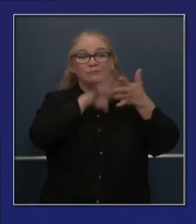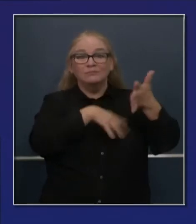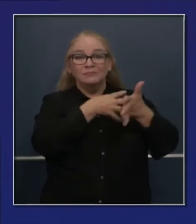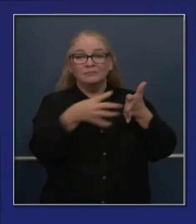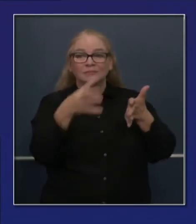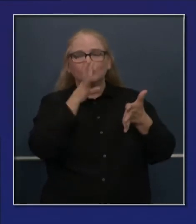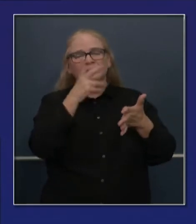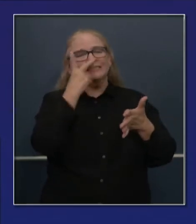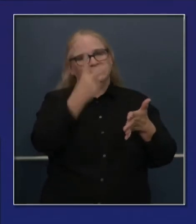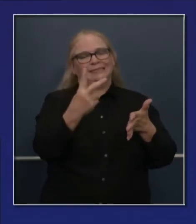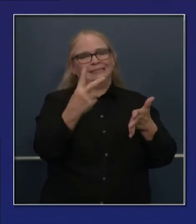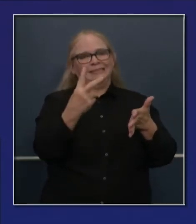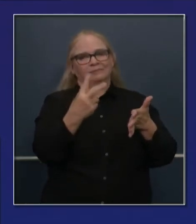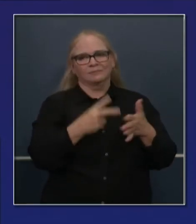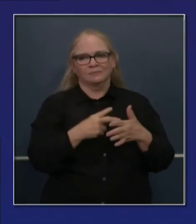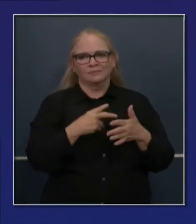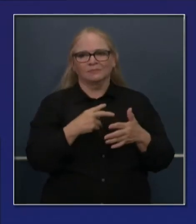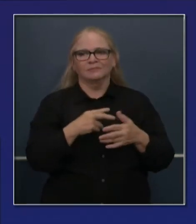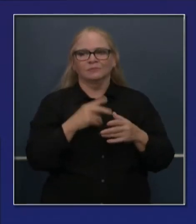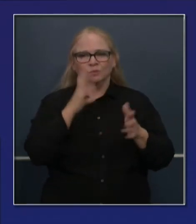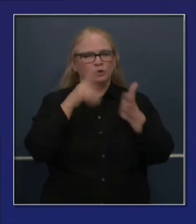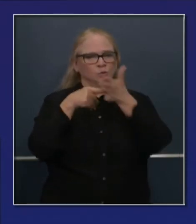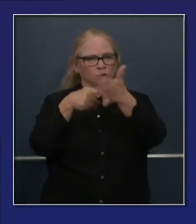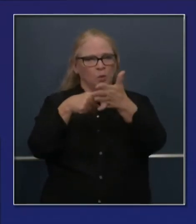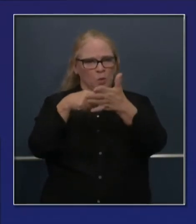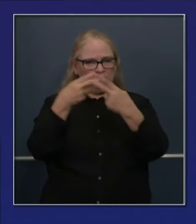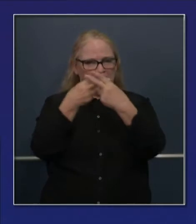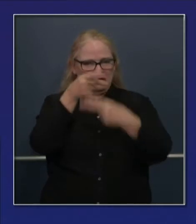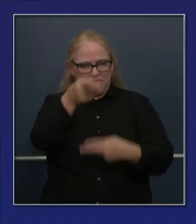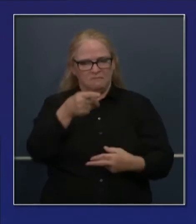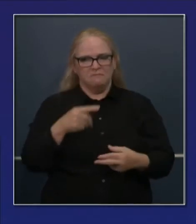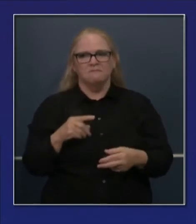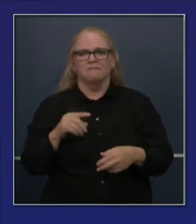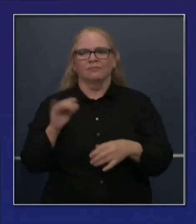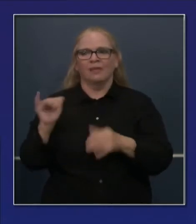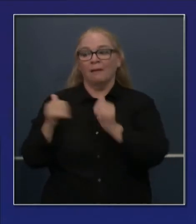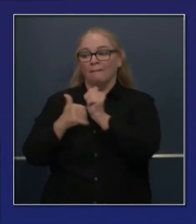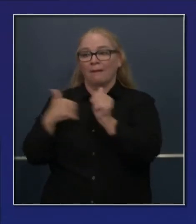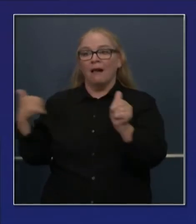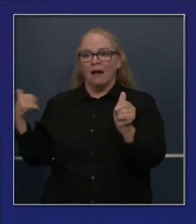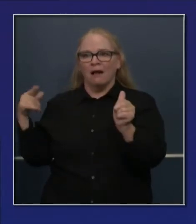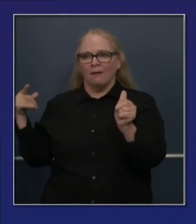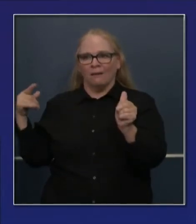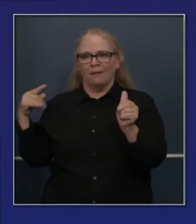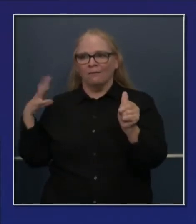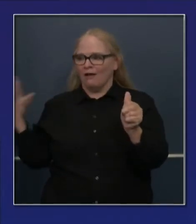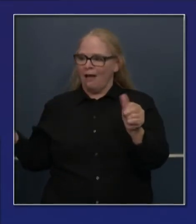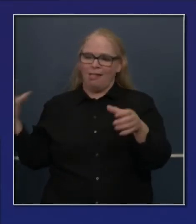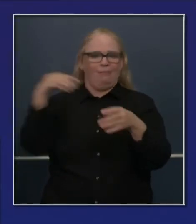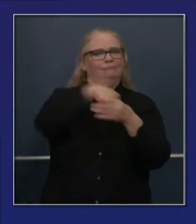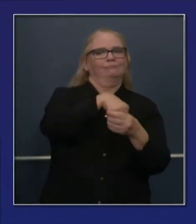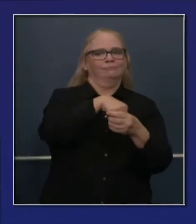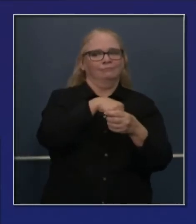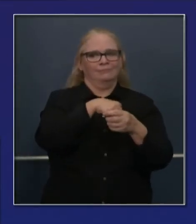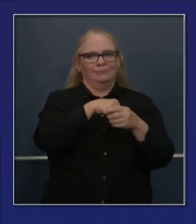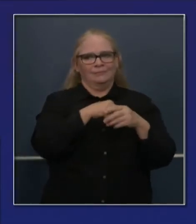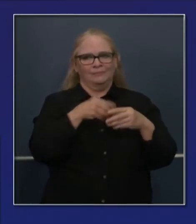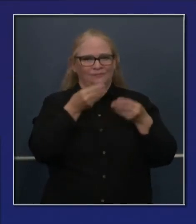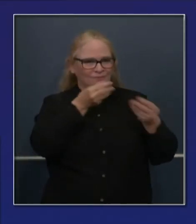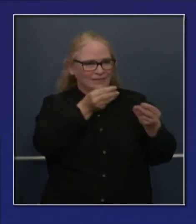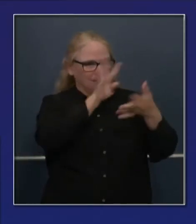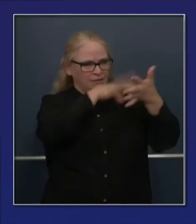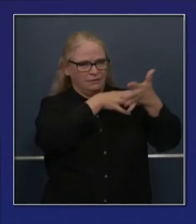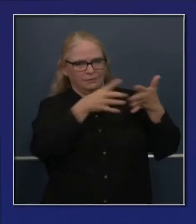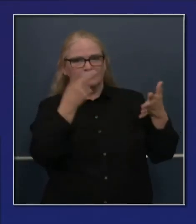all of the numbers you see up on the screen. So when we did that, we also made a commitment to you to go back